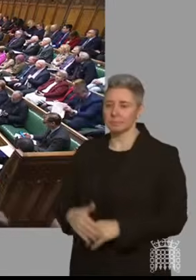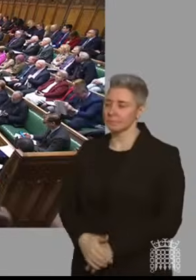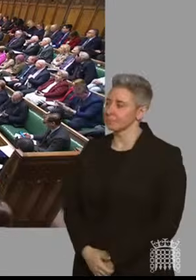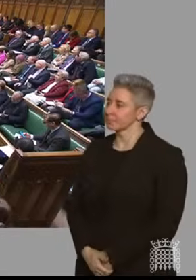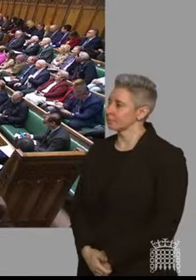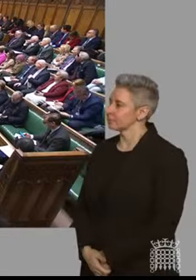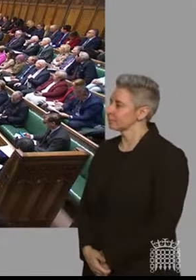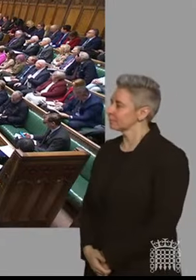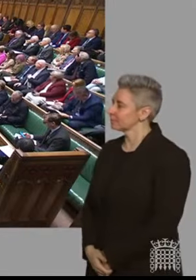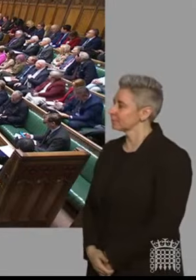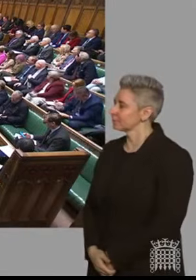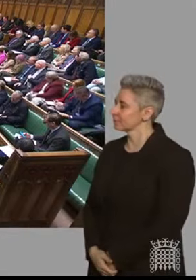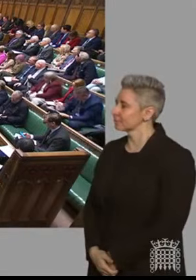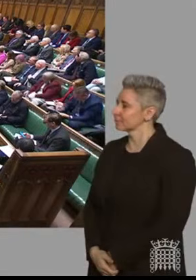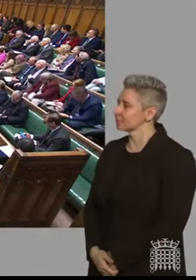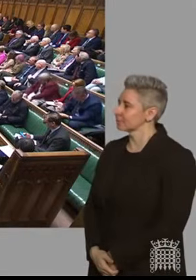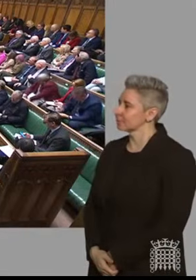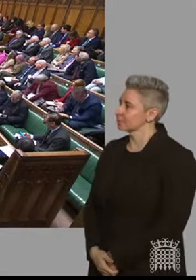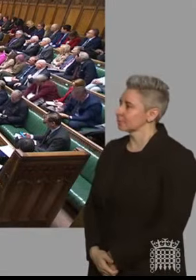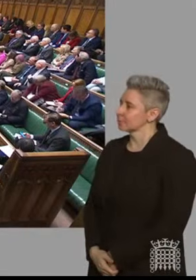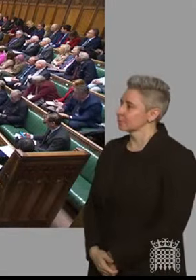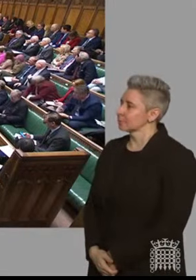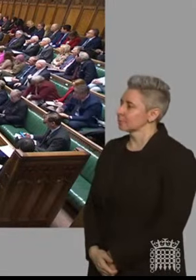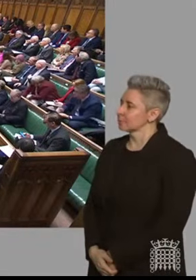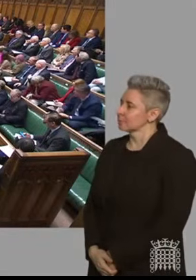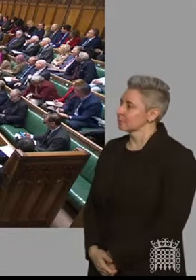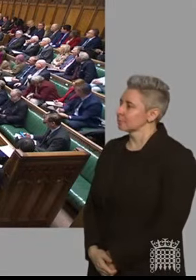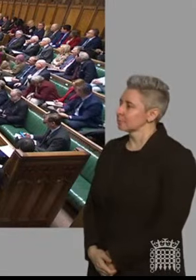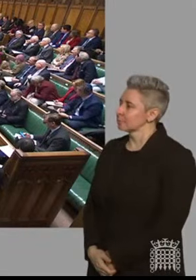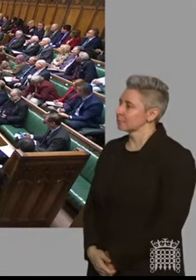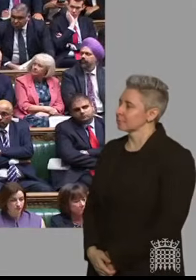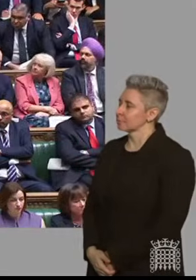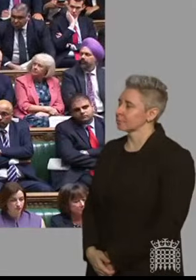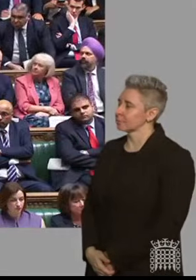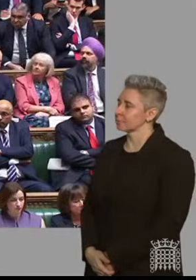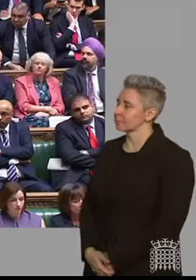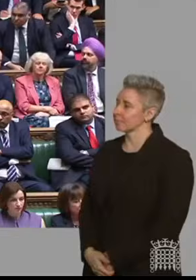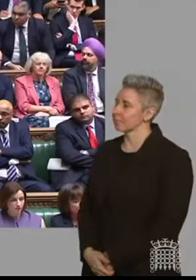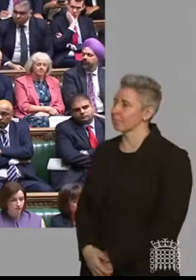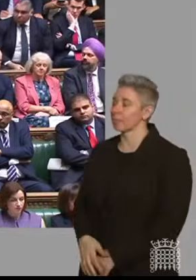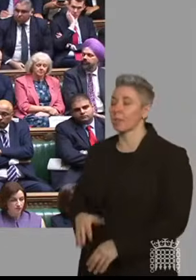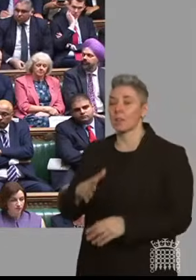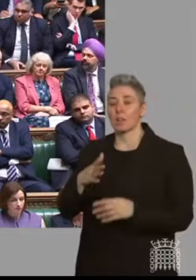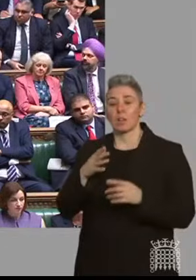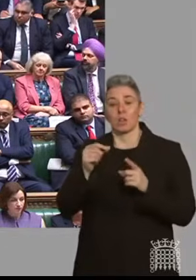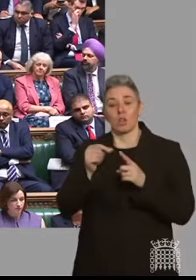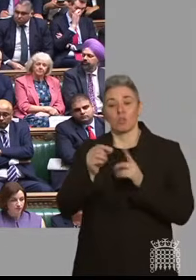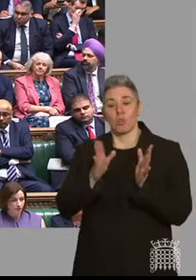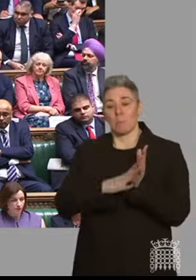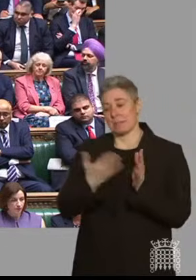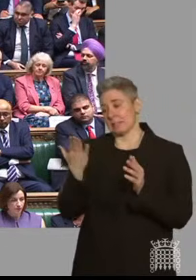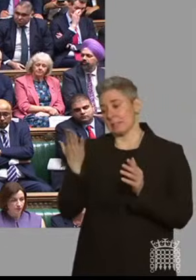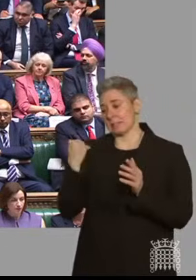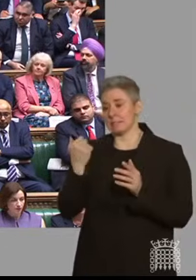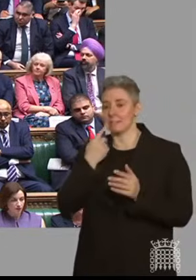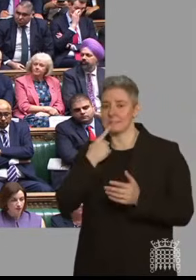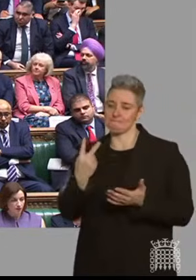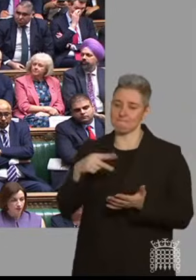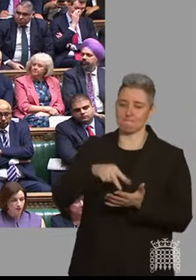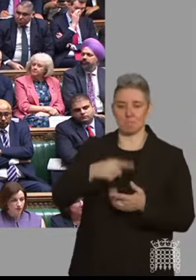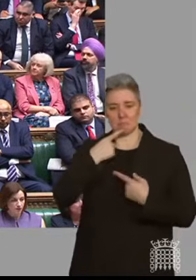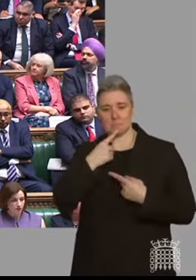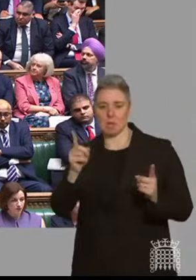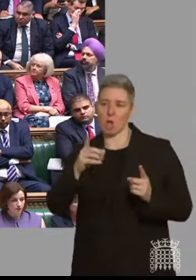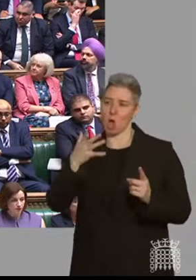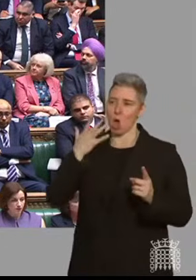Speaker, the Prime Minister stood outside Downing Street saying that he wanted to root out hate and extremism. Can you imagine? Yet it